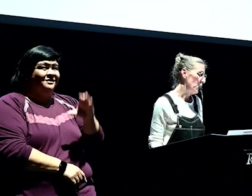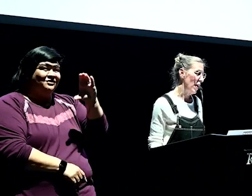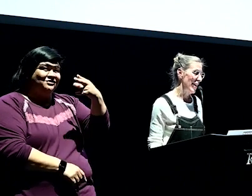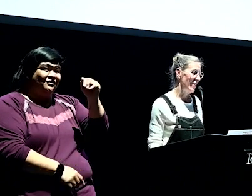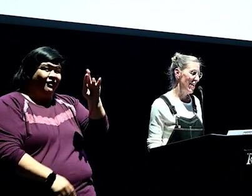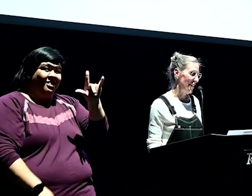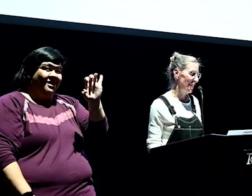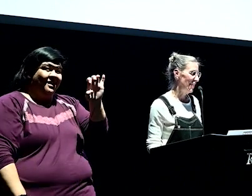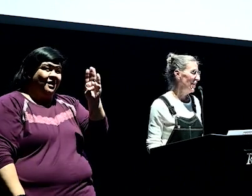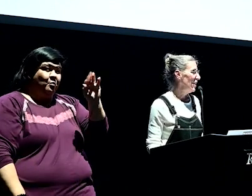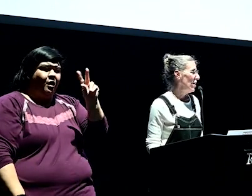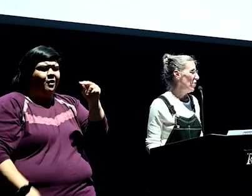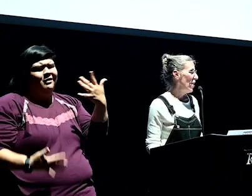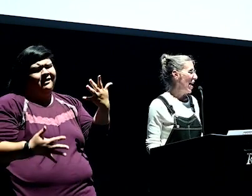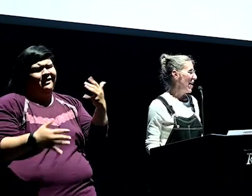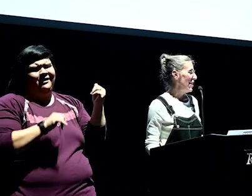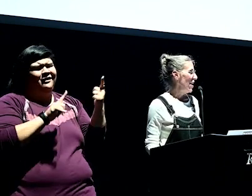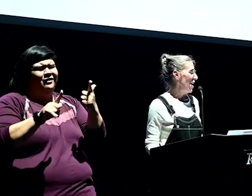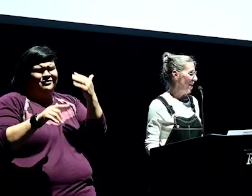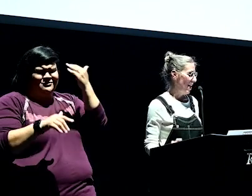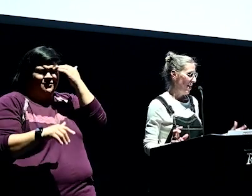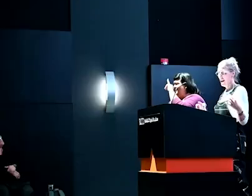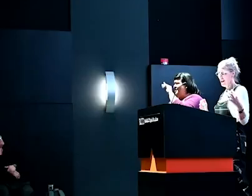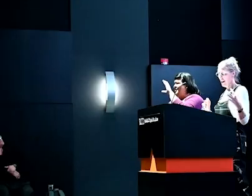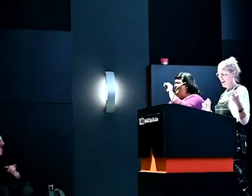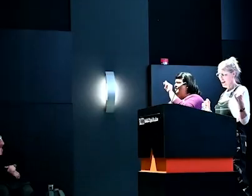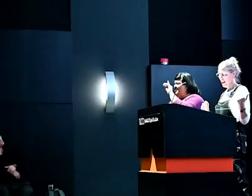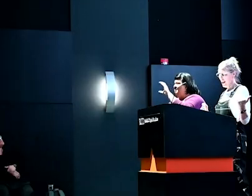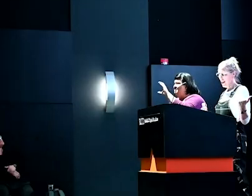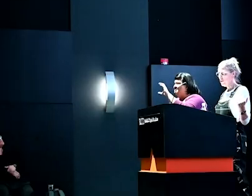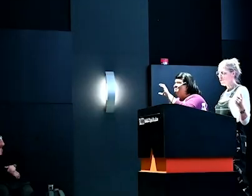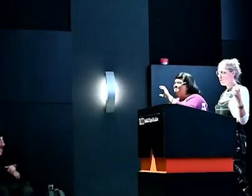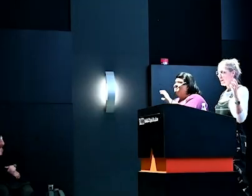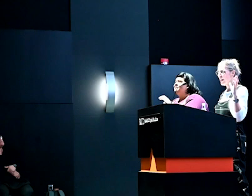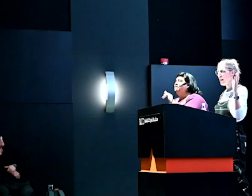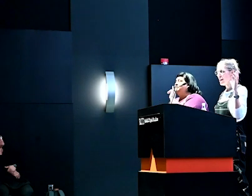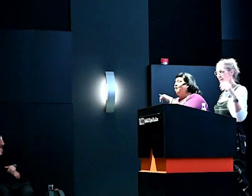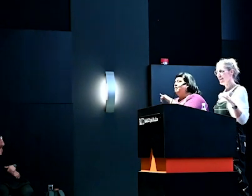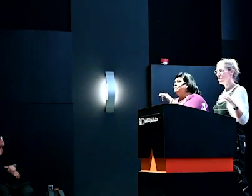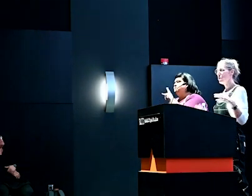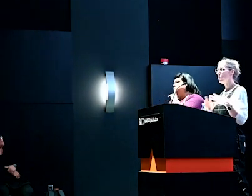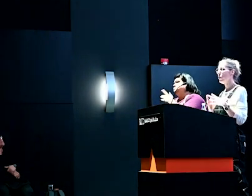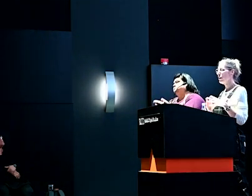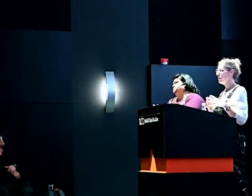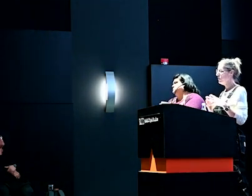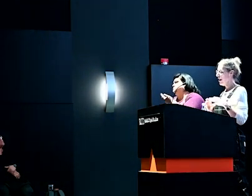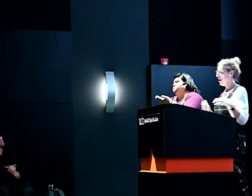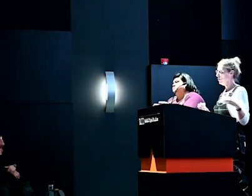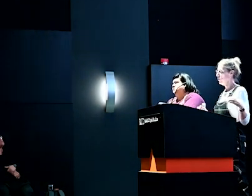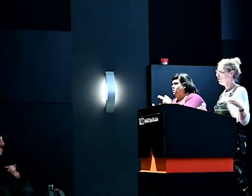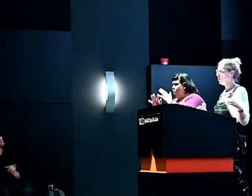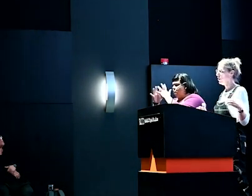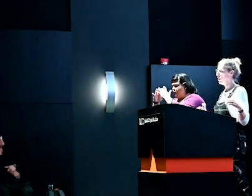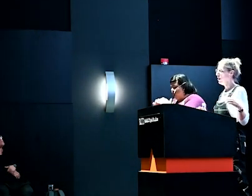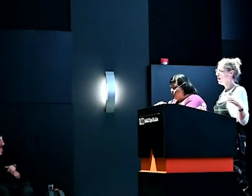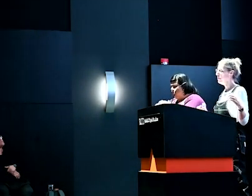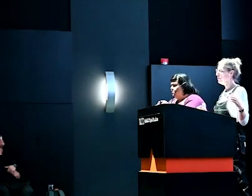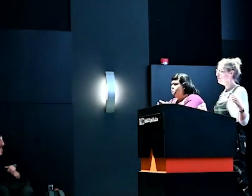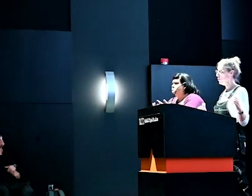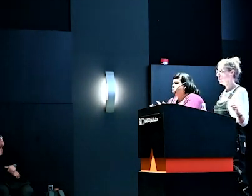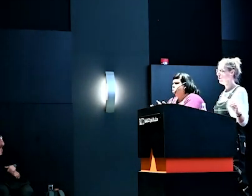characters, Charlie Brown, is so iconic that is really easy to boil them down to